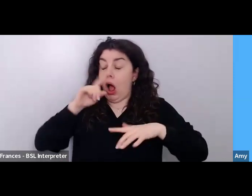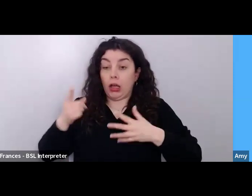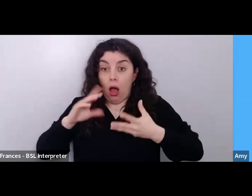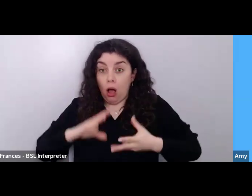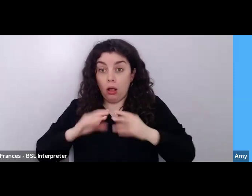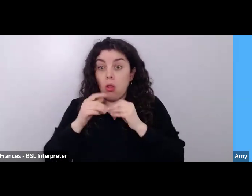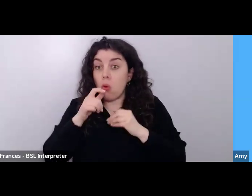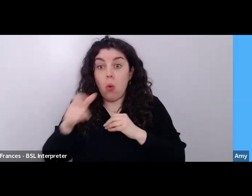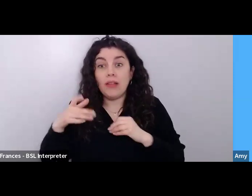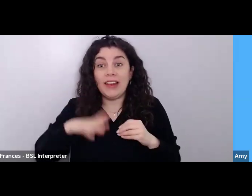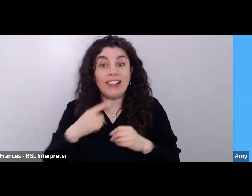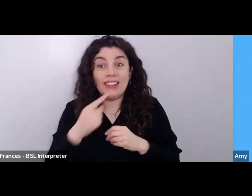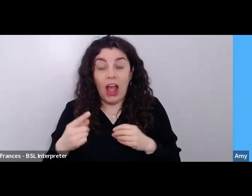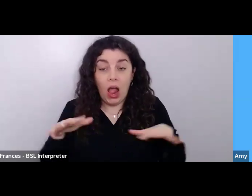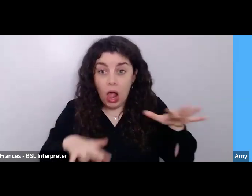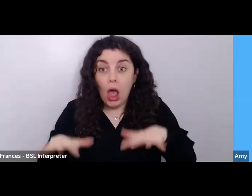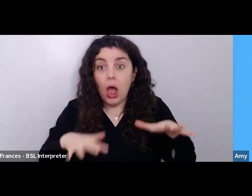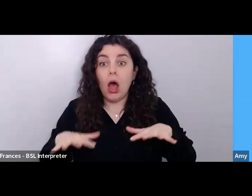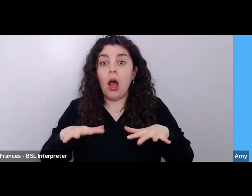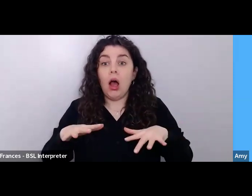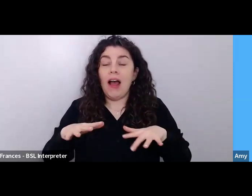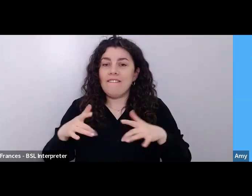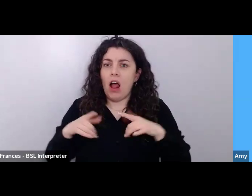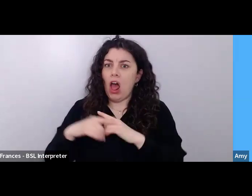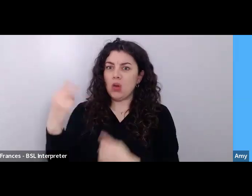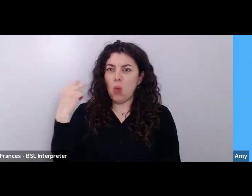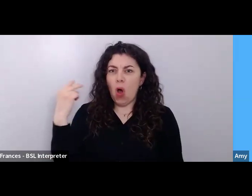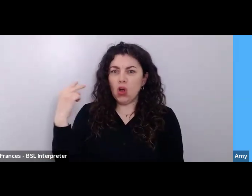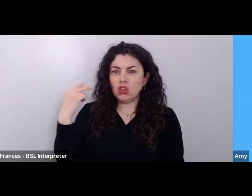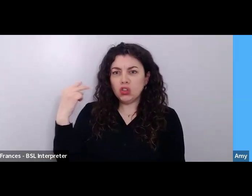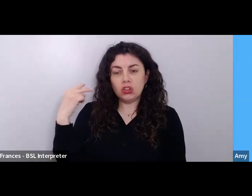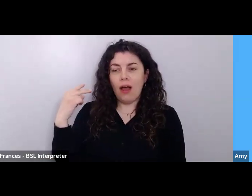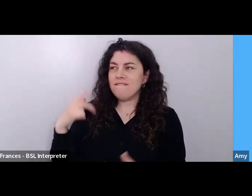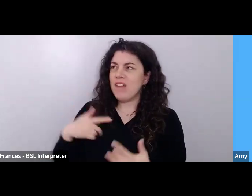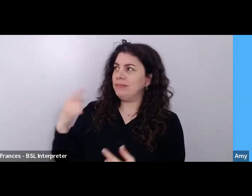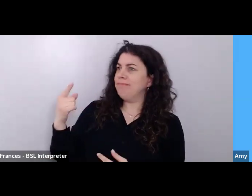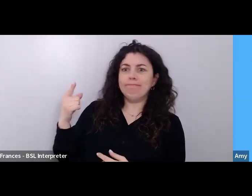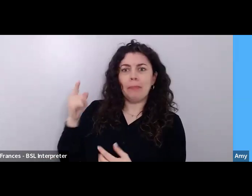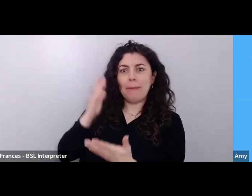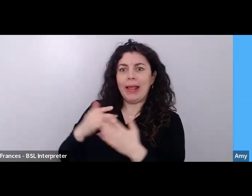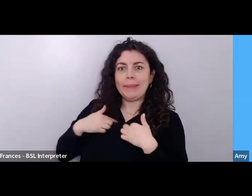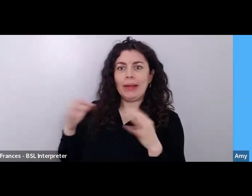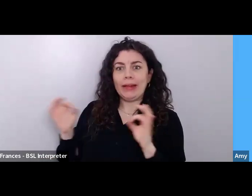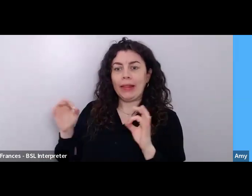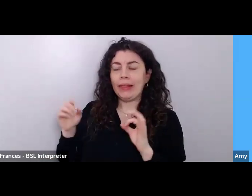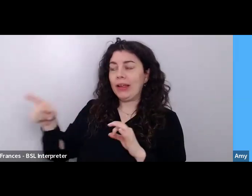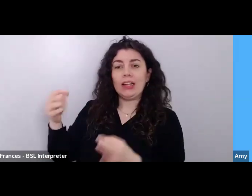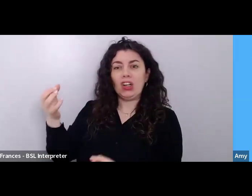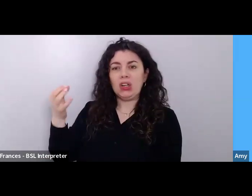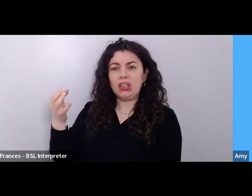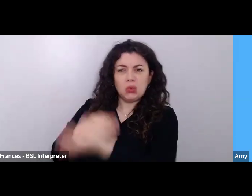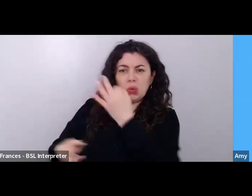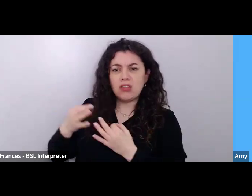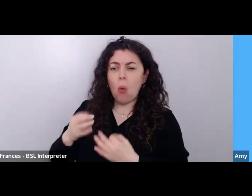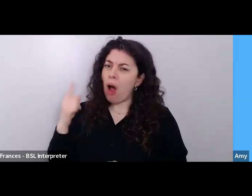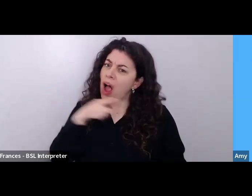that I needed. It felt like I was constantly being watched, as if they didn't believe me. I was questioned about why I could deal with one